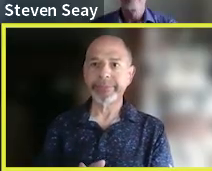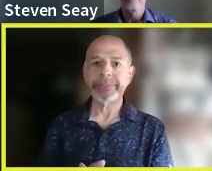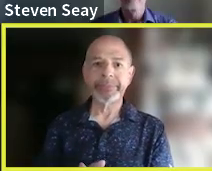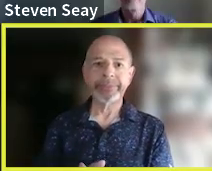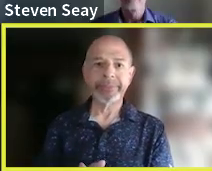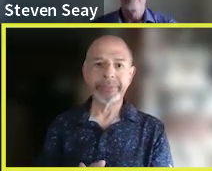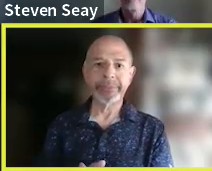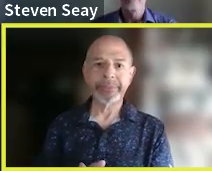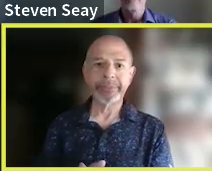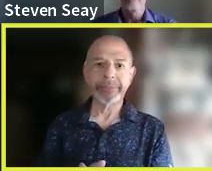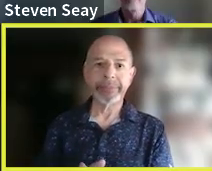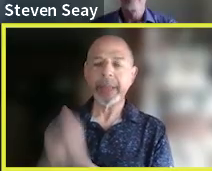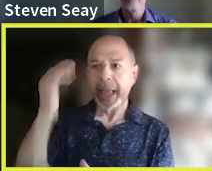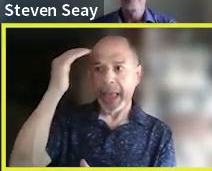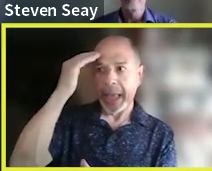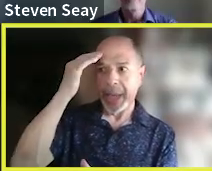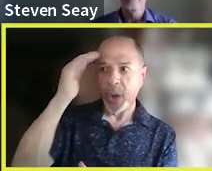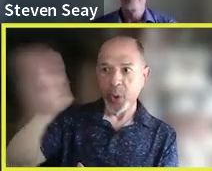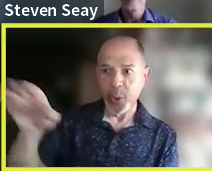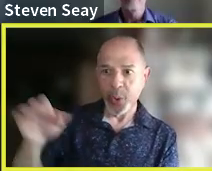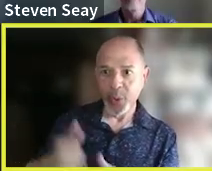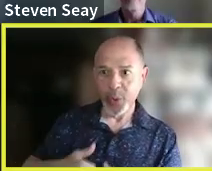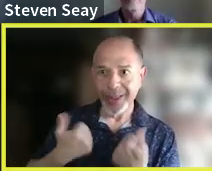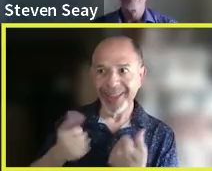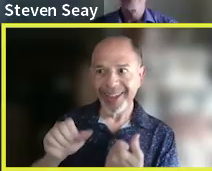Okay, all right. I know where you live, Jeff. Okay. Okay.